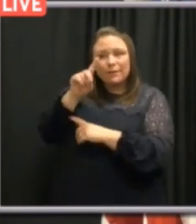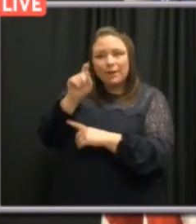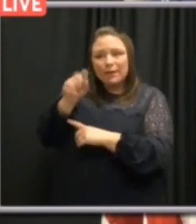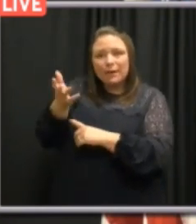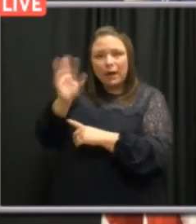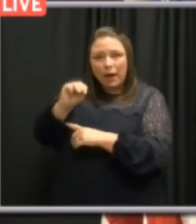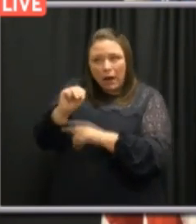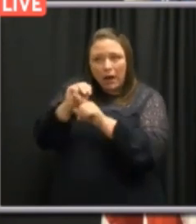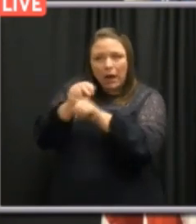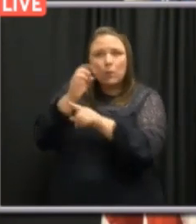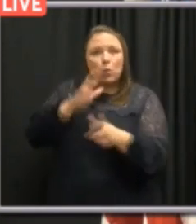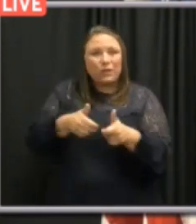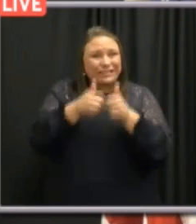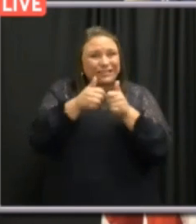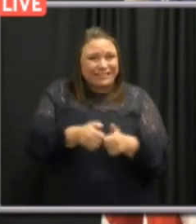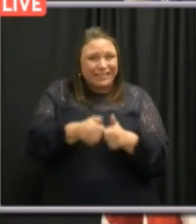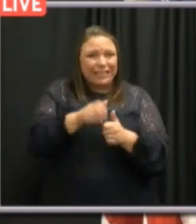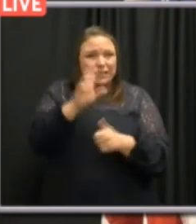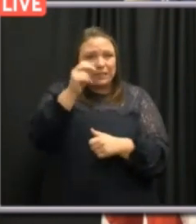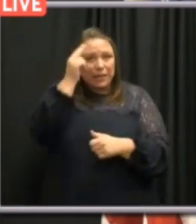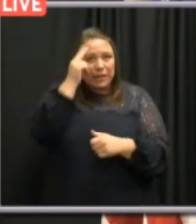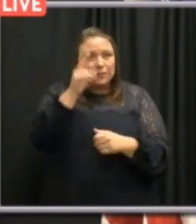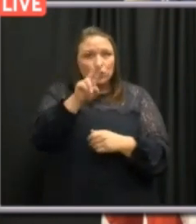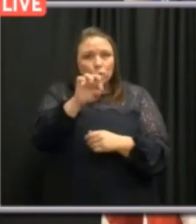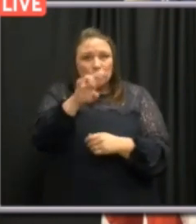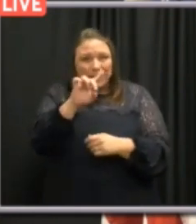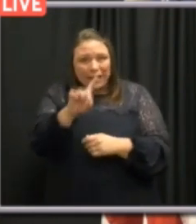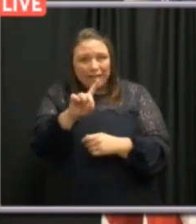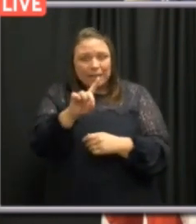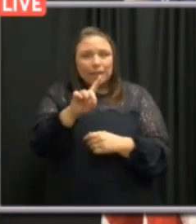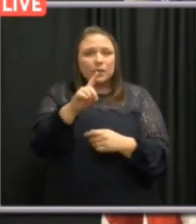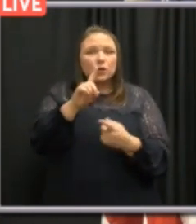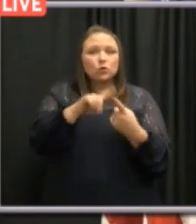NashvilleResponseFund.com or texting Nashville United to